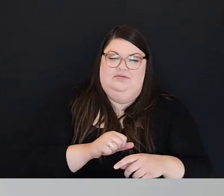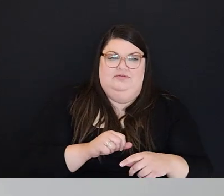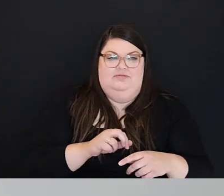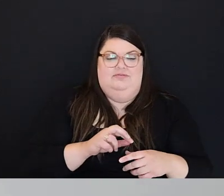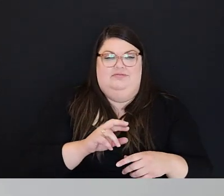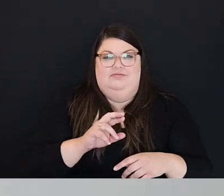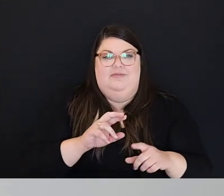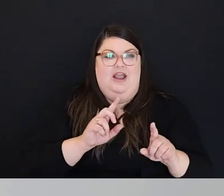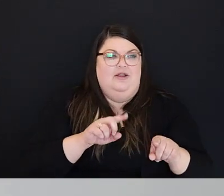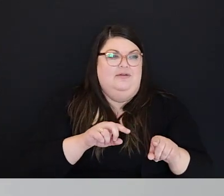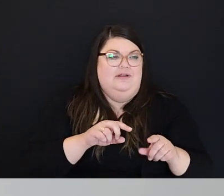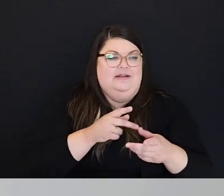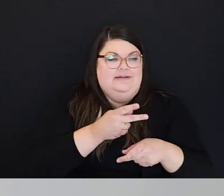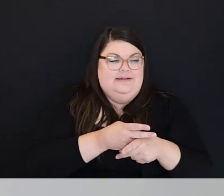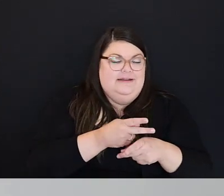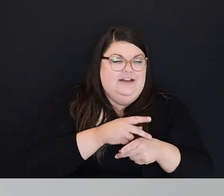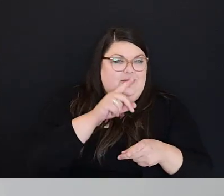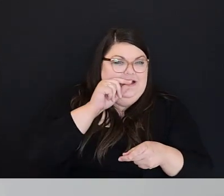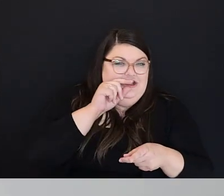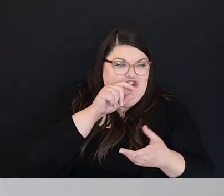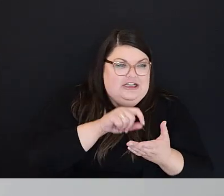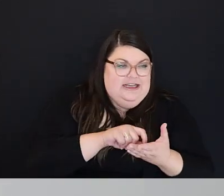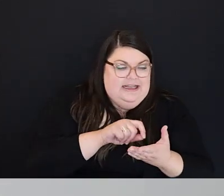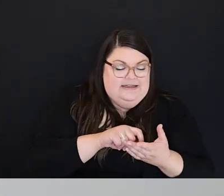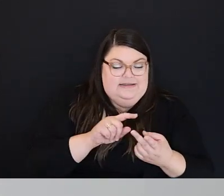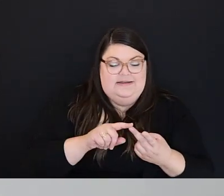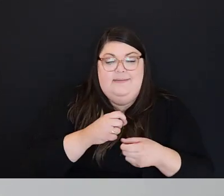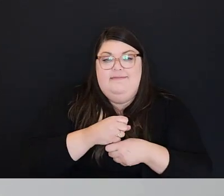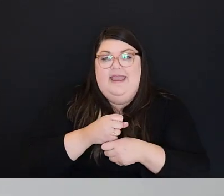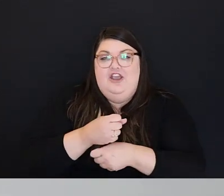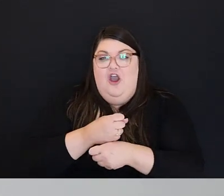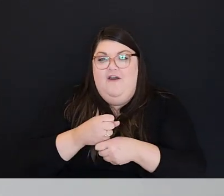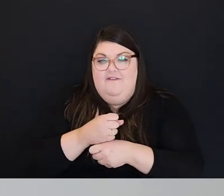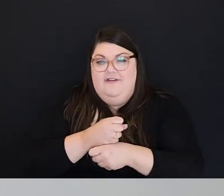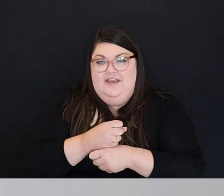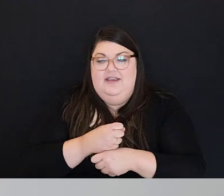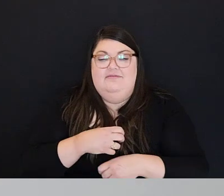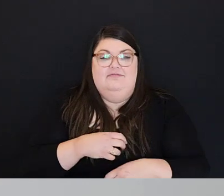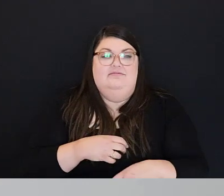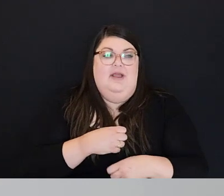make coffee. I make art early in the morning.